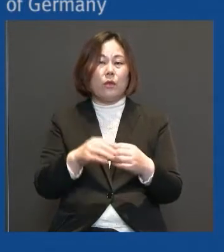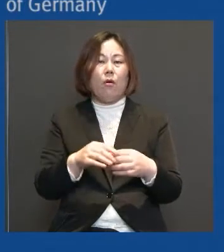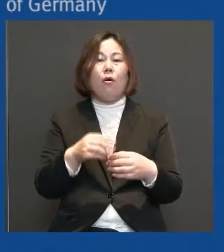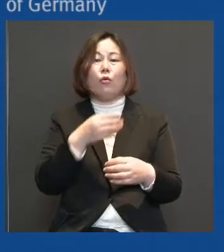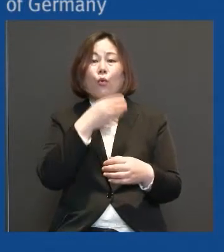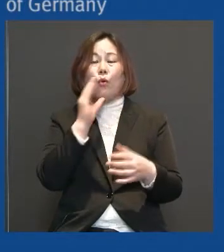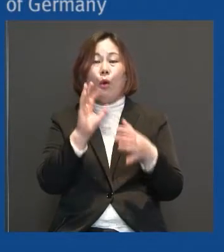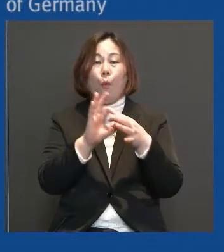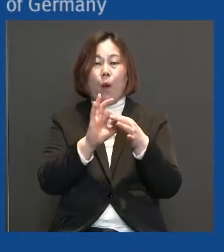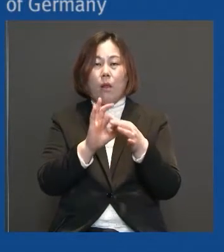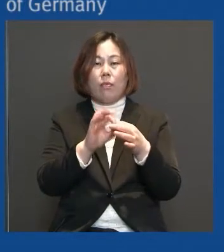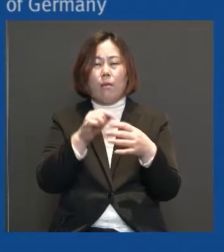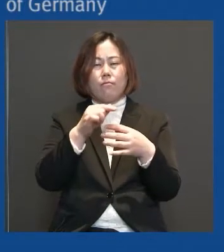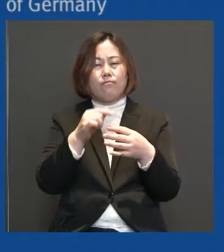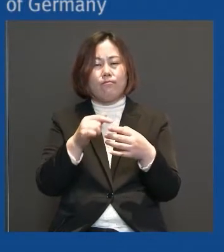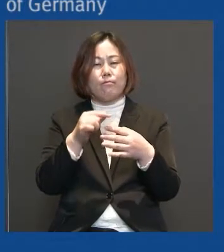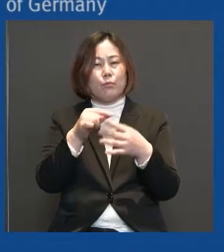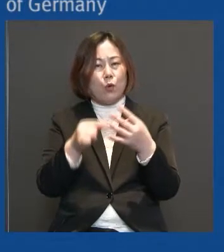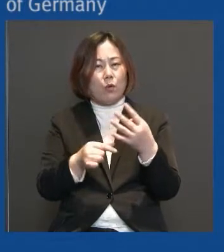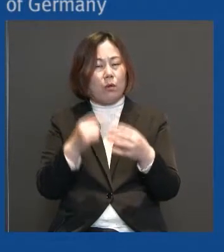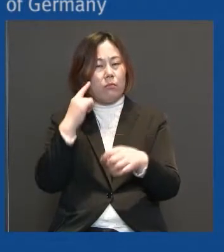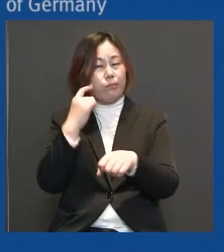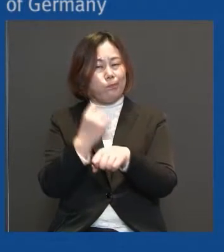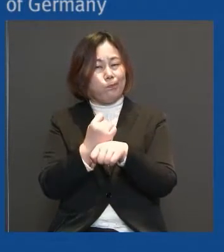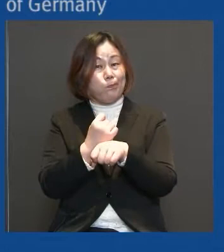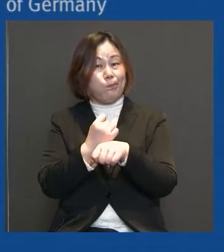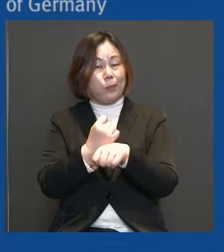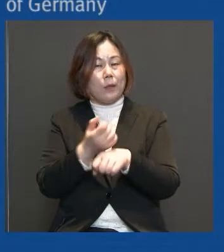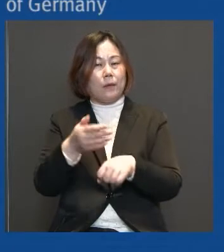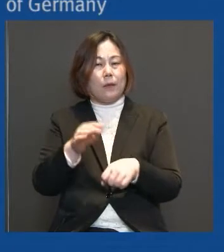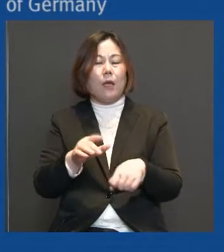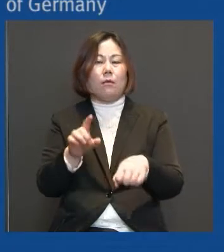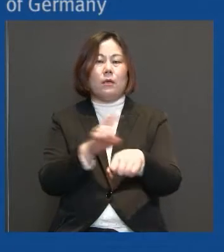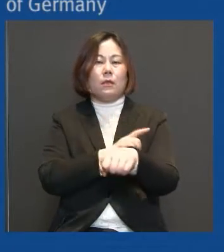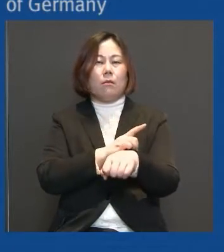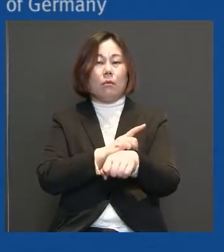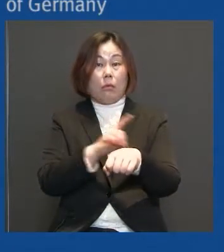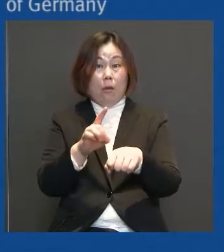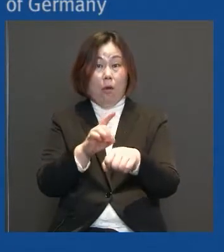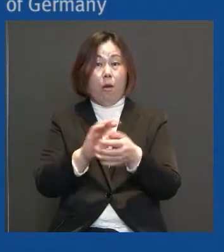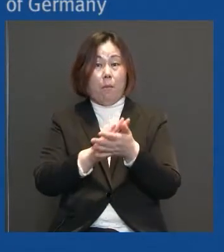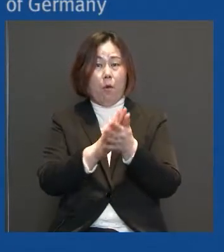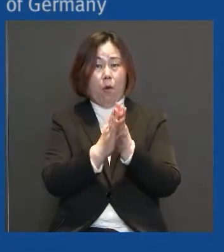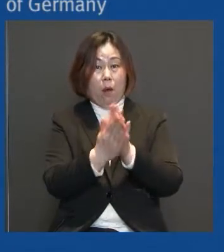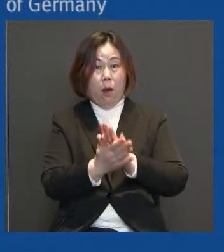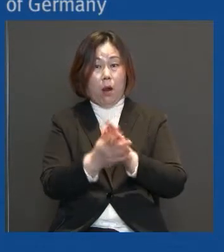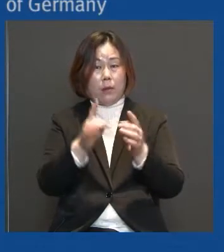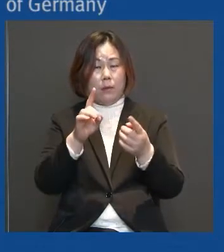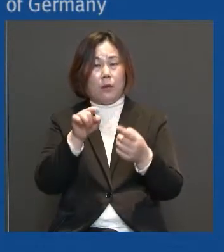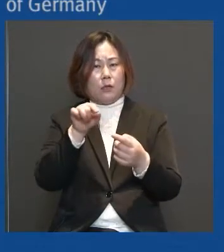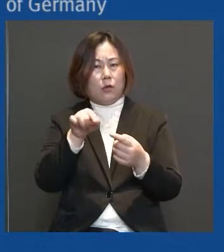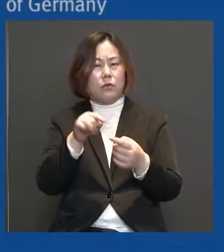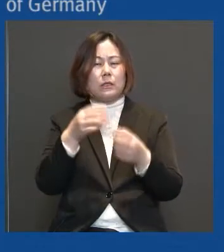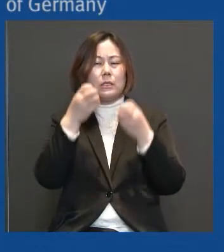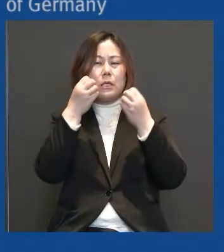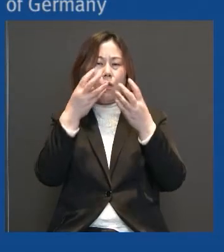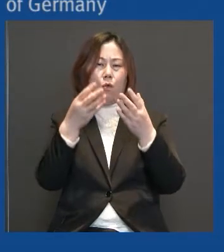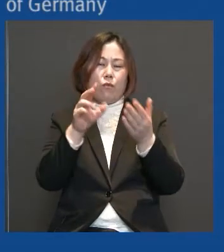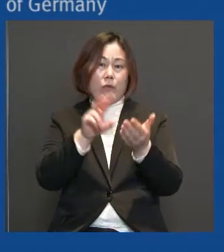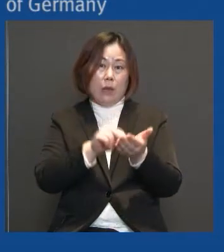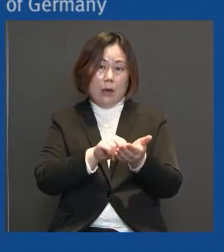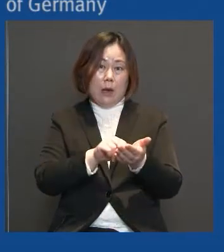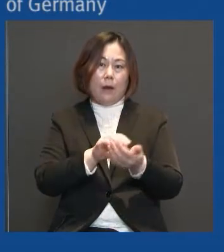but digitization or digitalization is adding a new layer on that and highlighting the importance of lifelong learning.